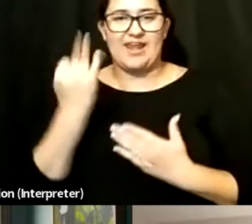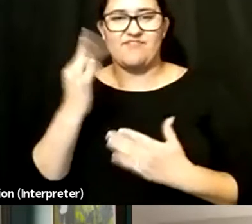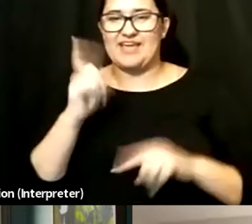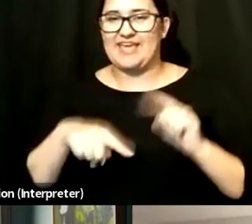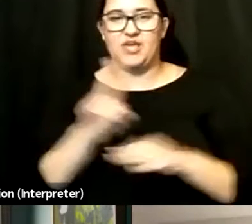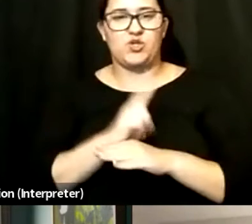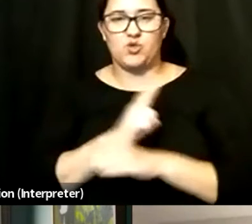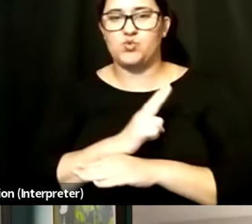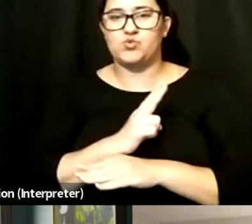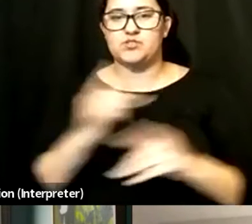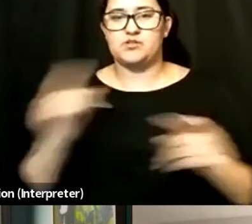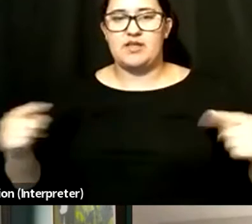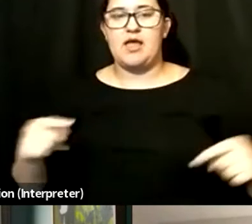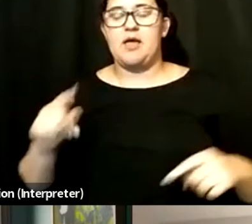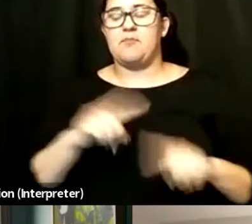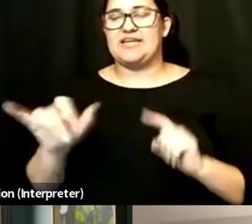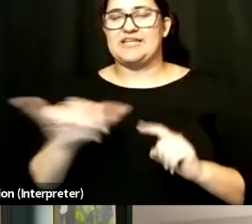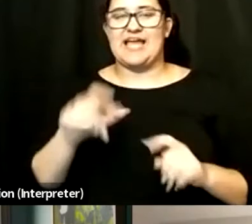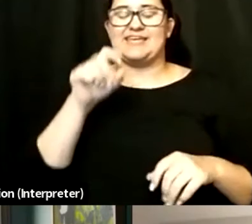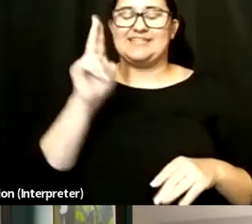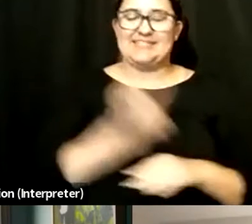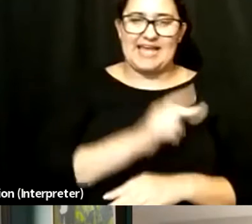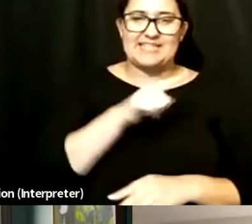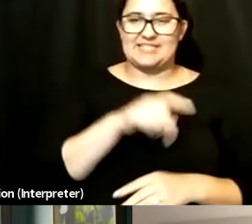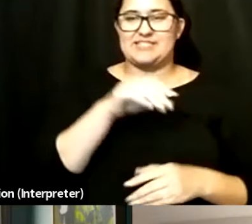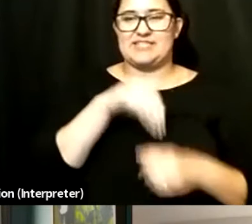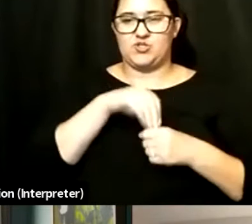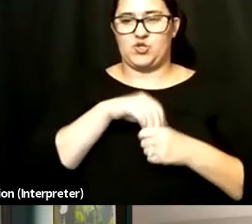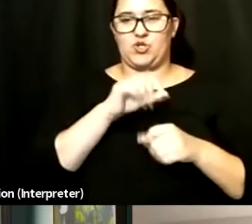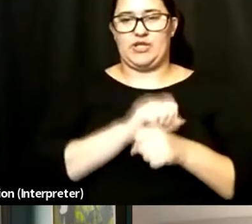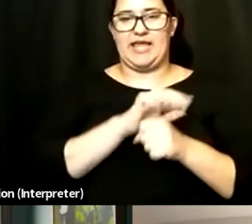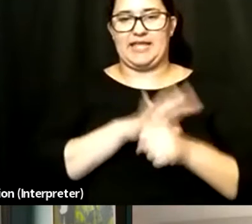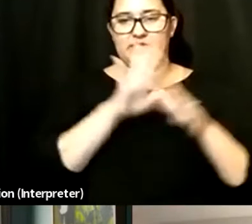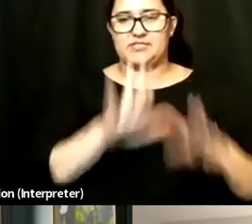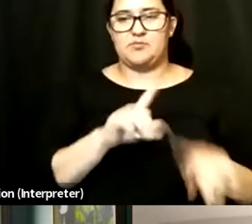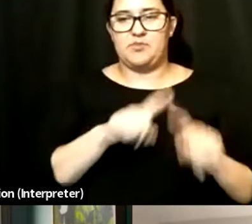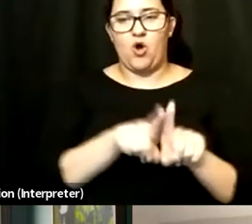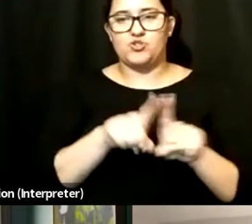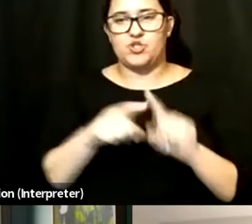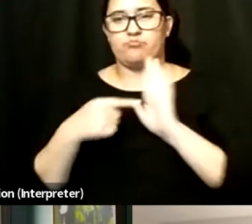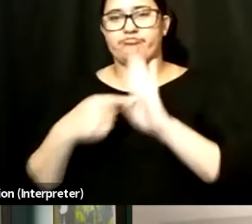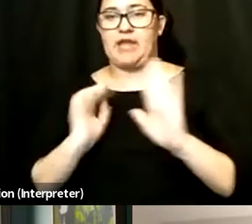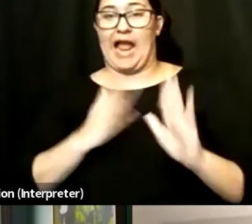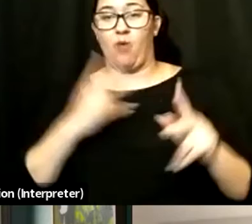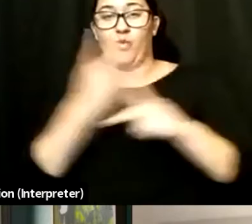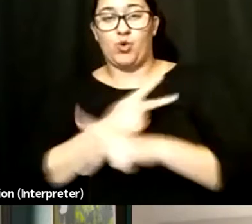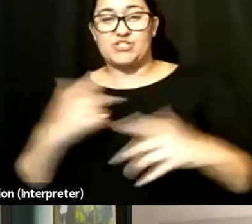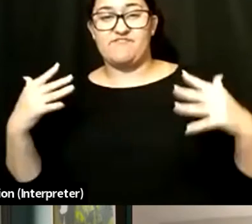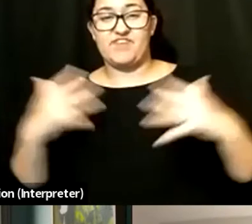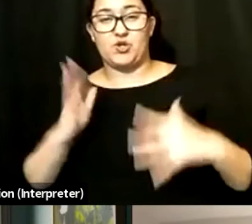it's like, yes, internalized ableism exists, but a lot of times society confirms our worst fears about our needs and